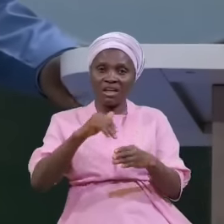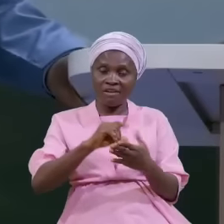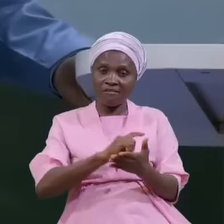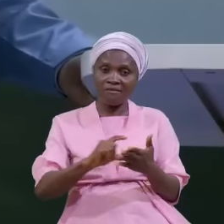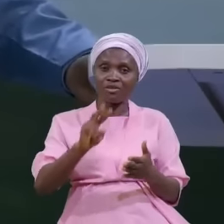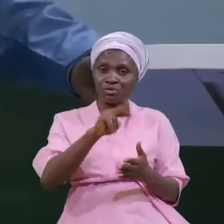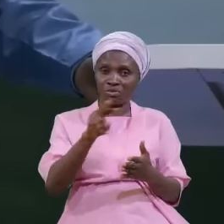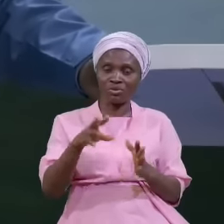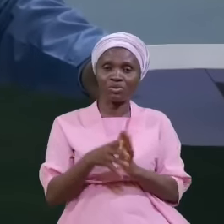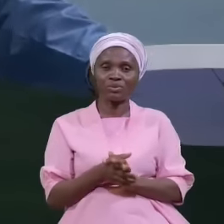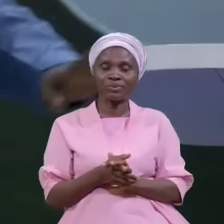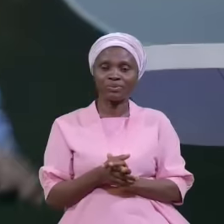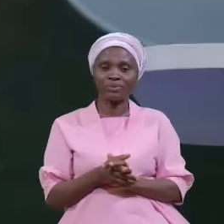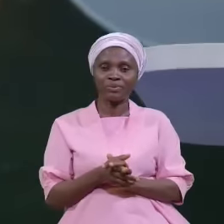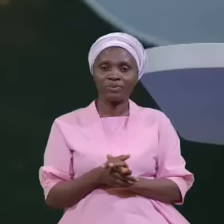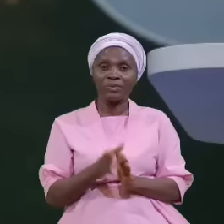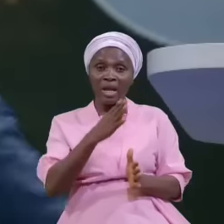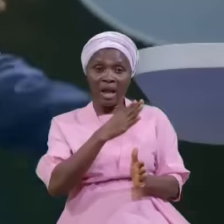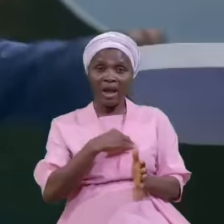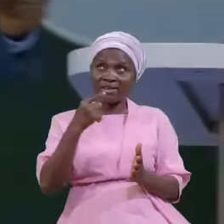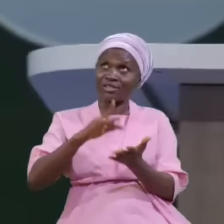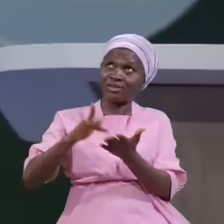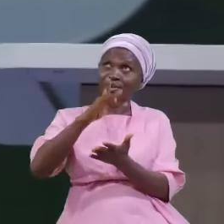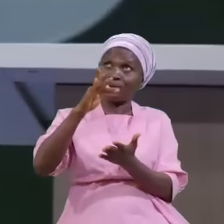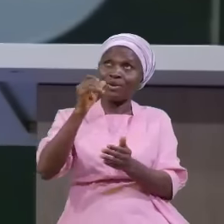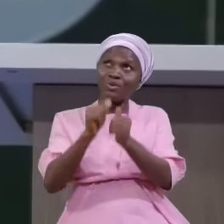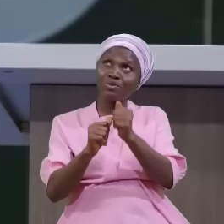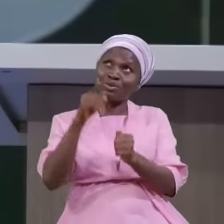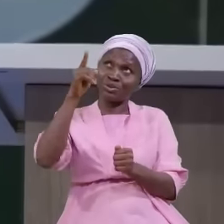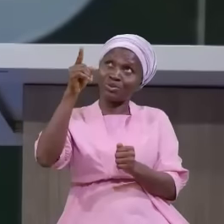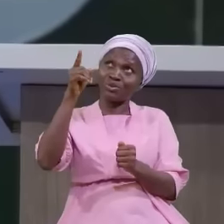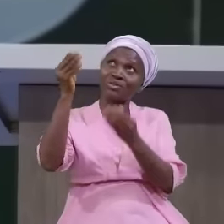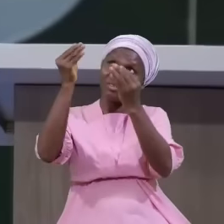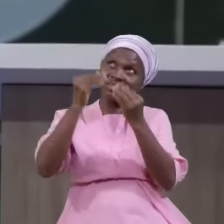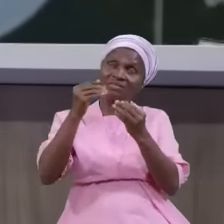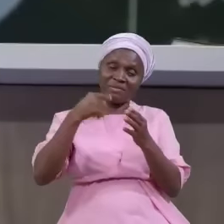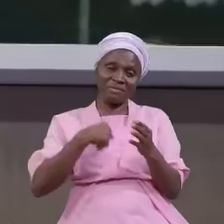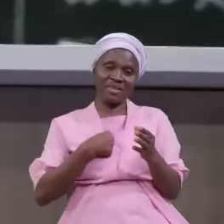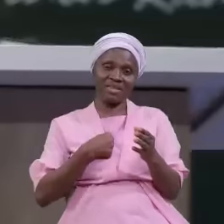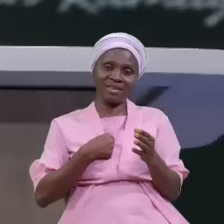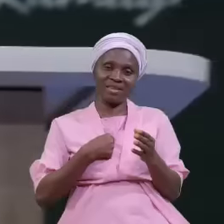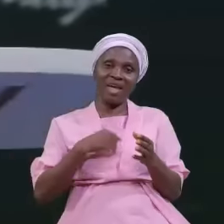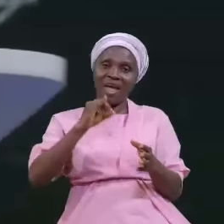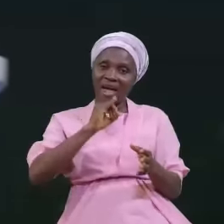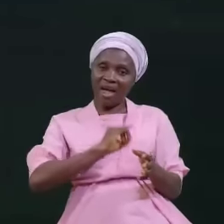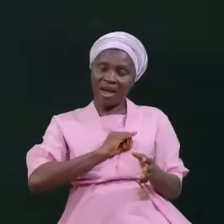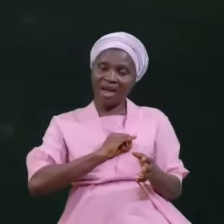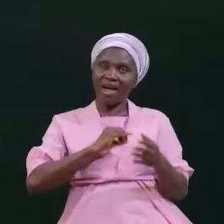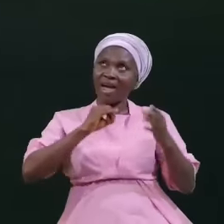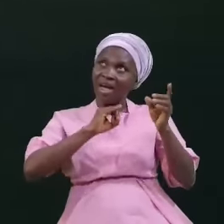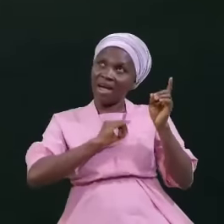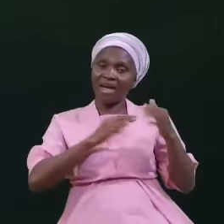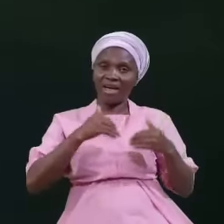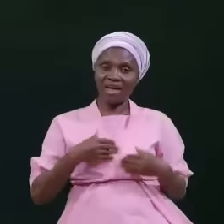22, and the glory which thou givest me, I have given